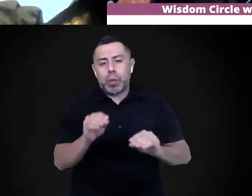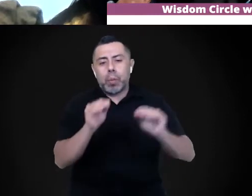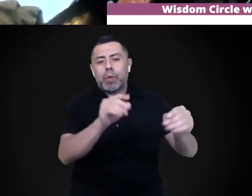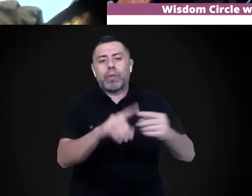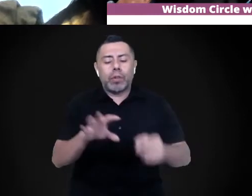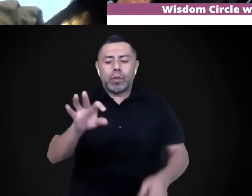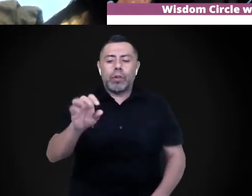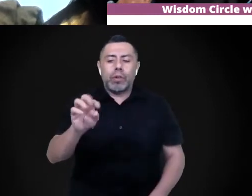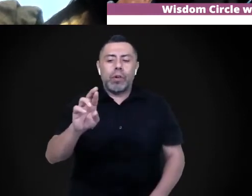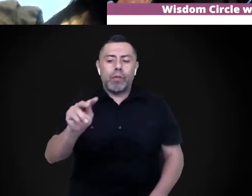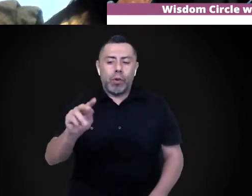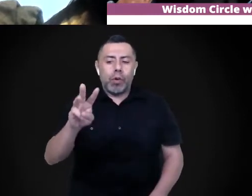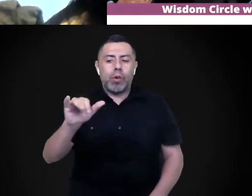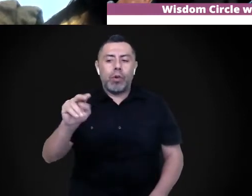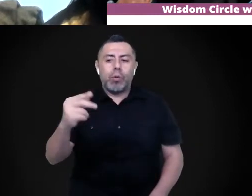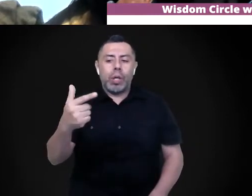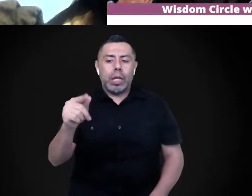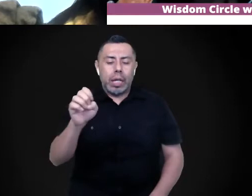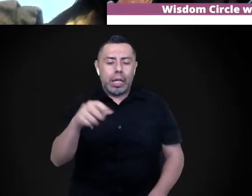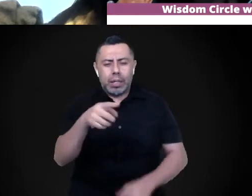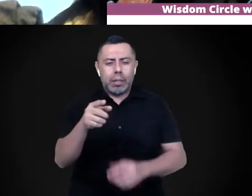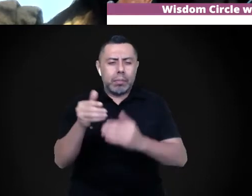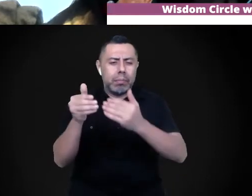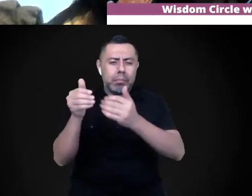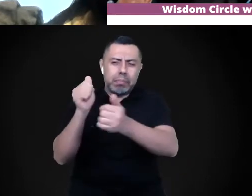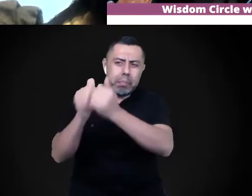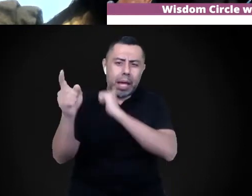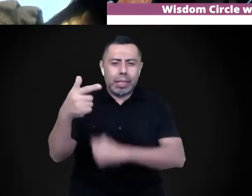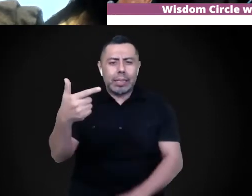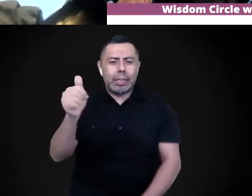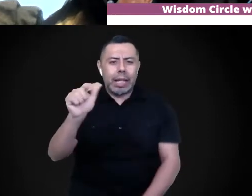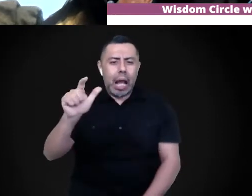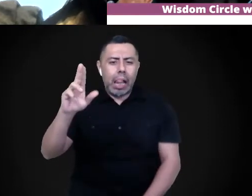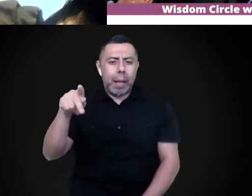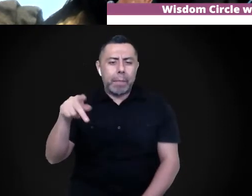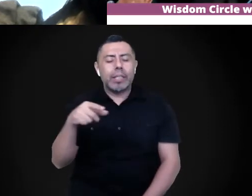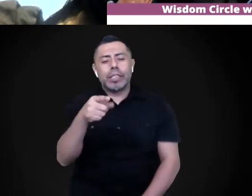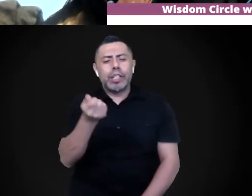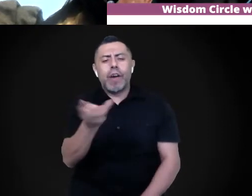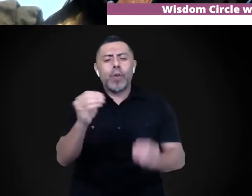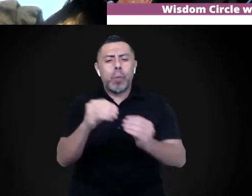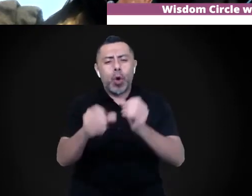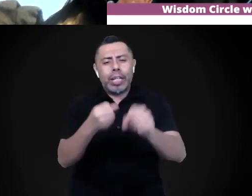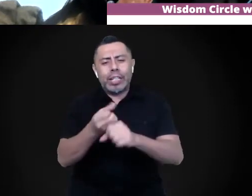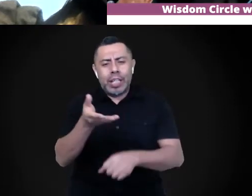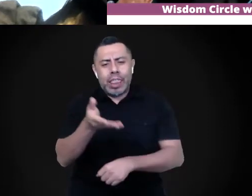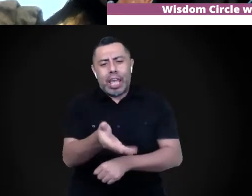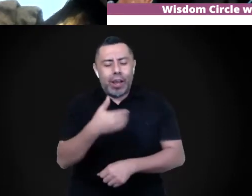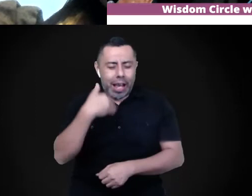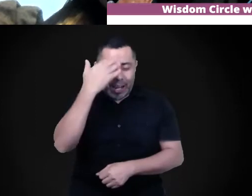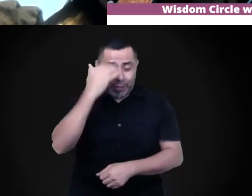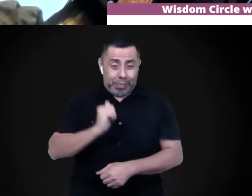Gallup. She spent a couple more years there. And I know when I was growing up, we would hear about